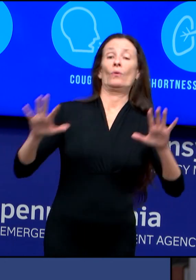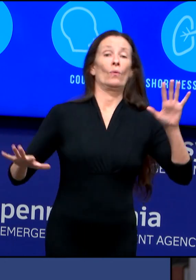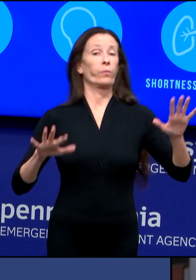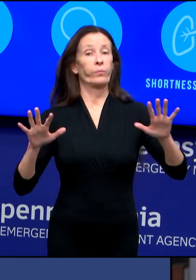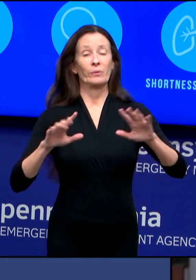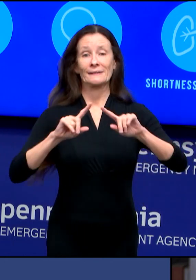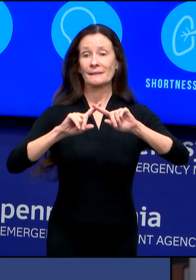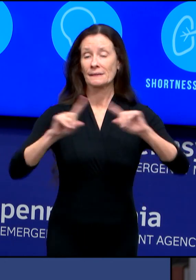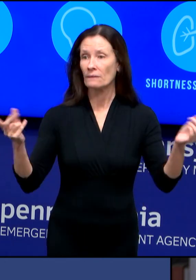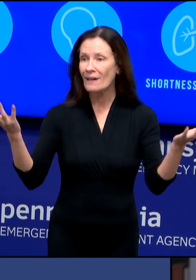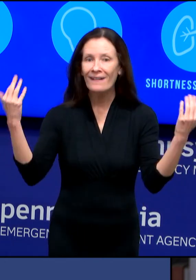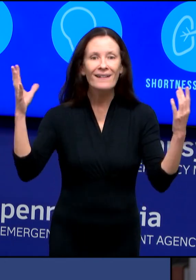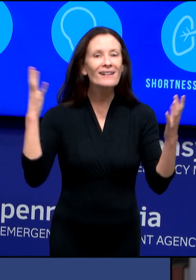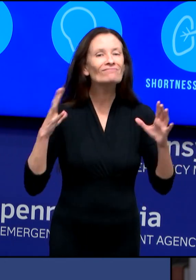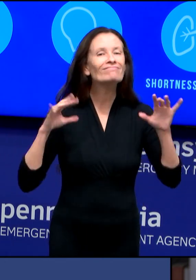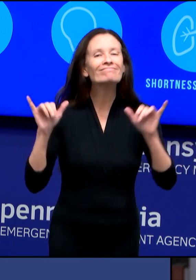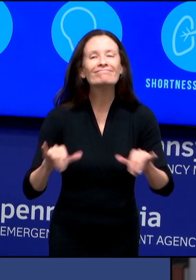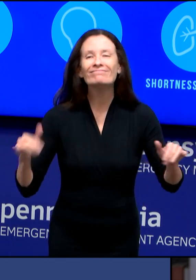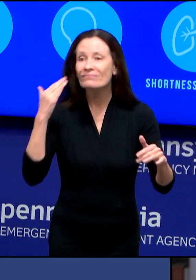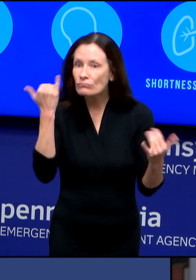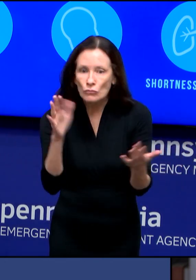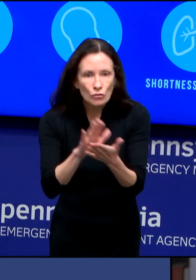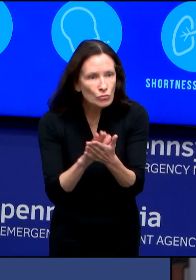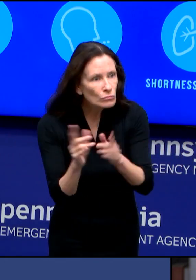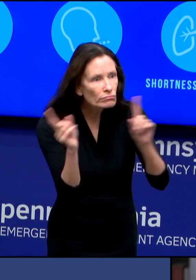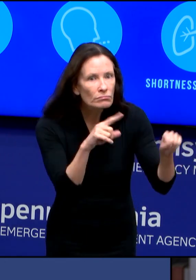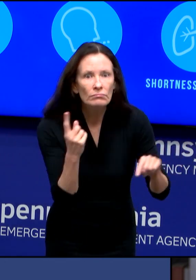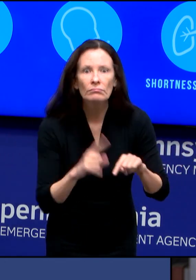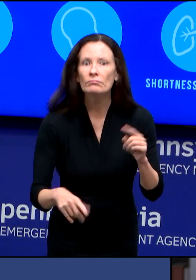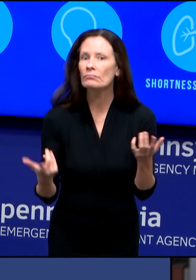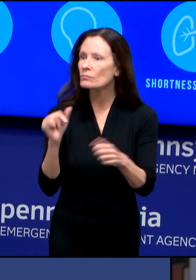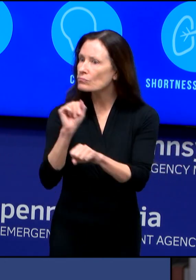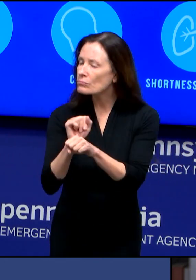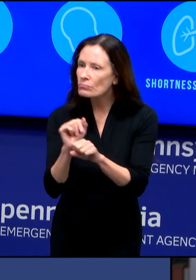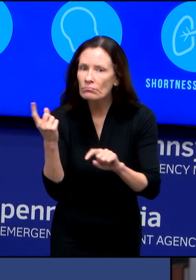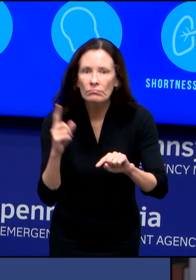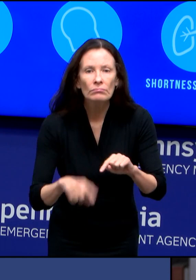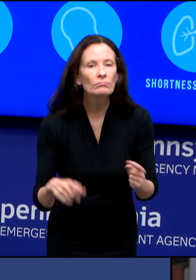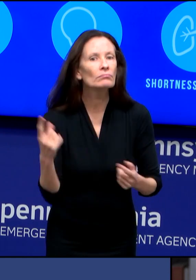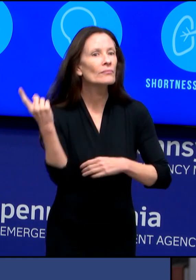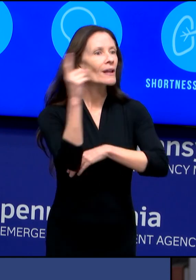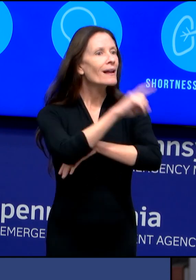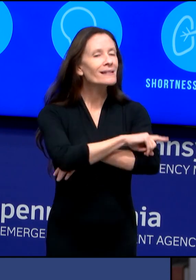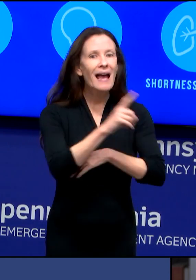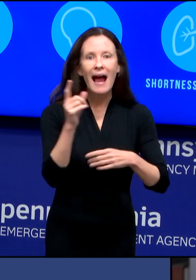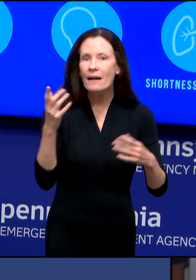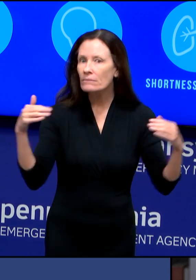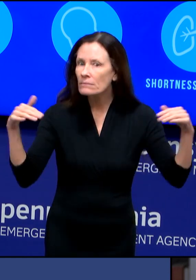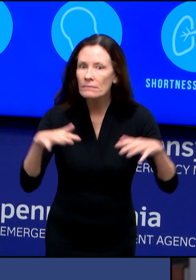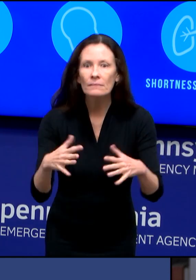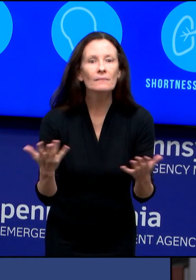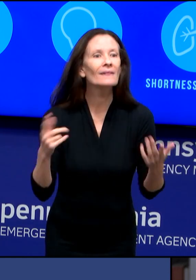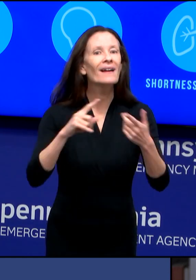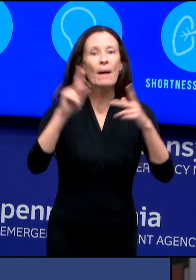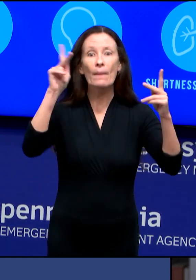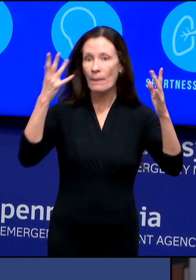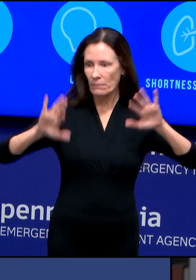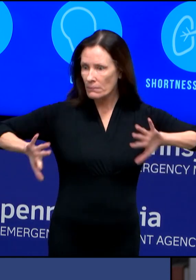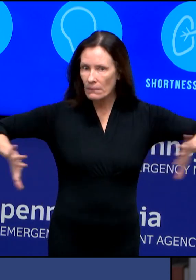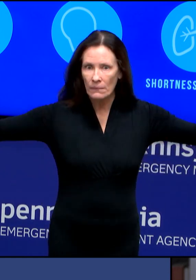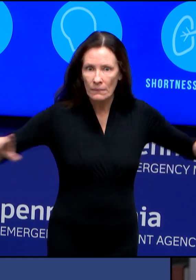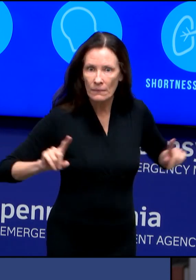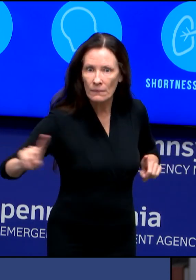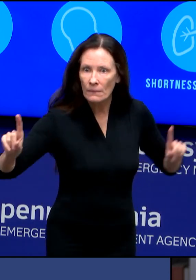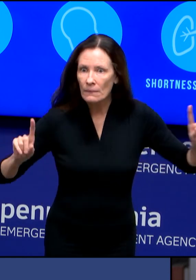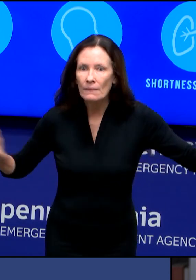school or daycare. Our social gatherings have been canceled. And all of this is made more difficult by our inability to gather in person with our loved